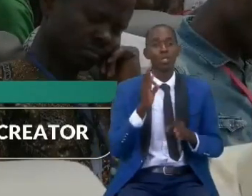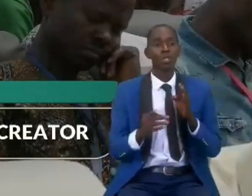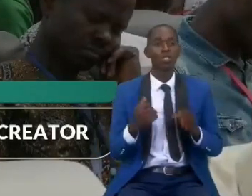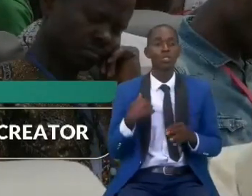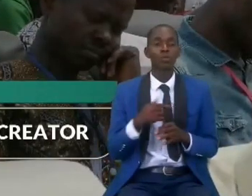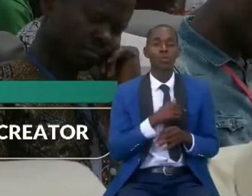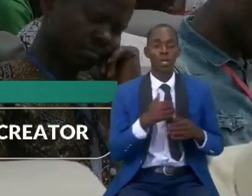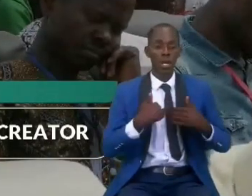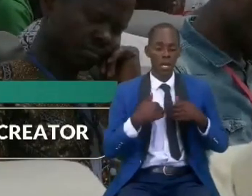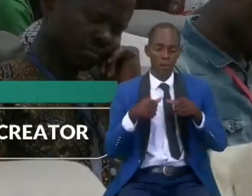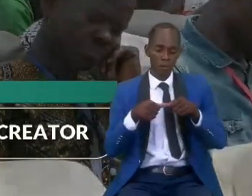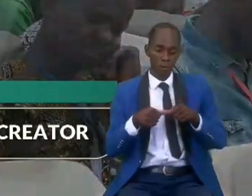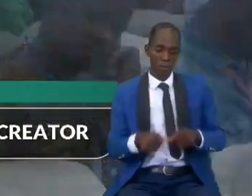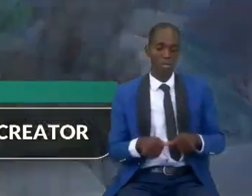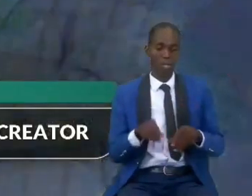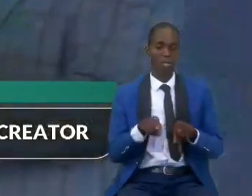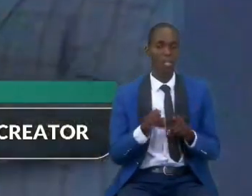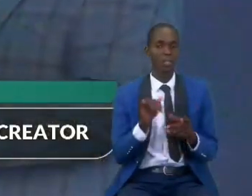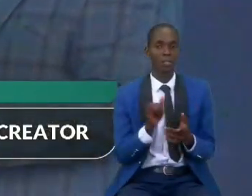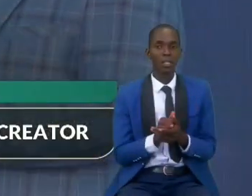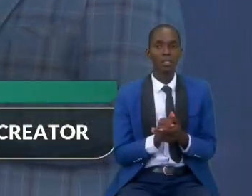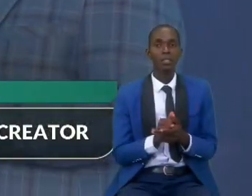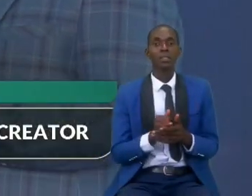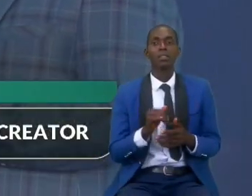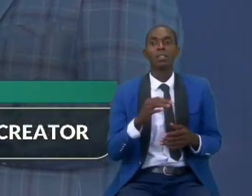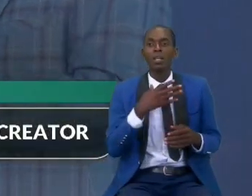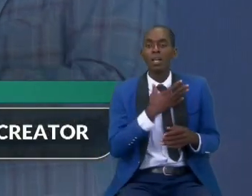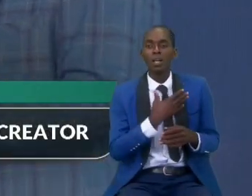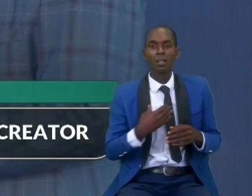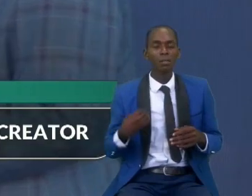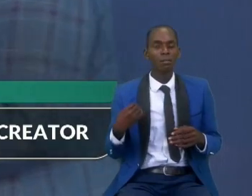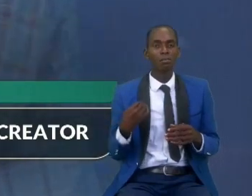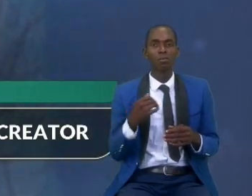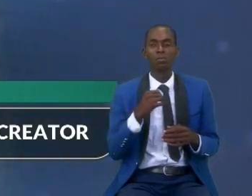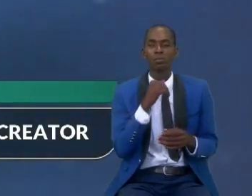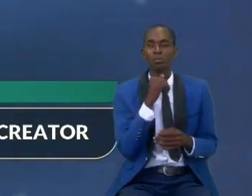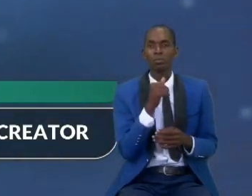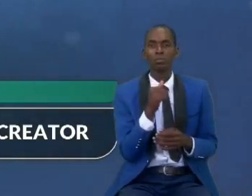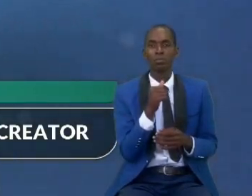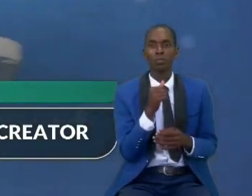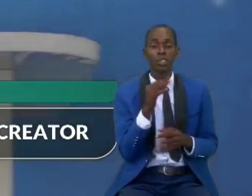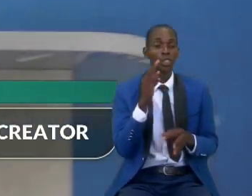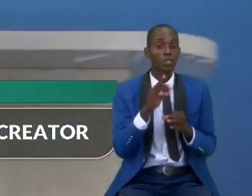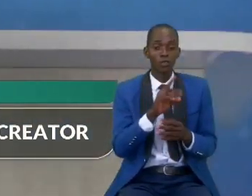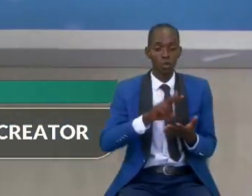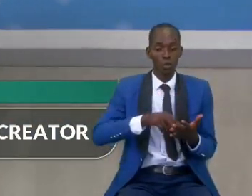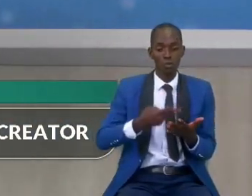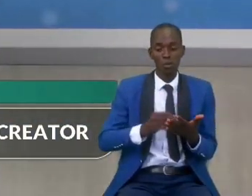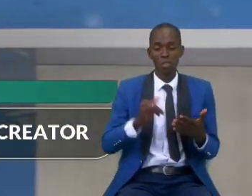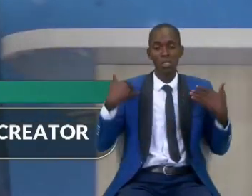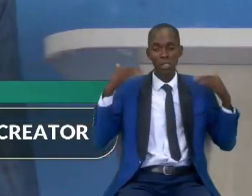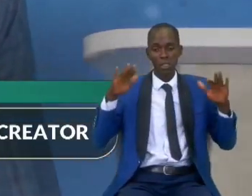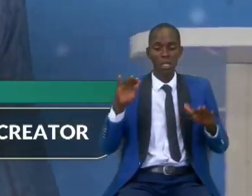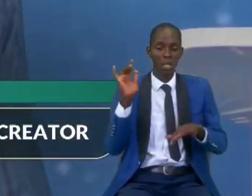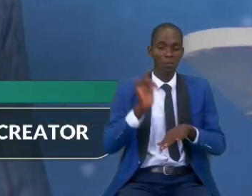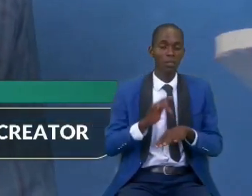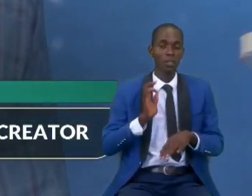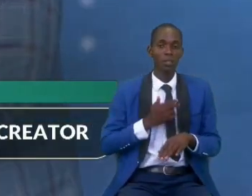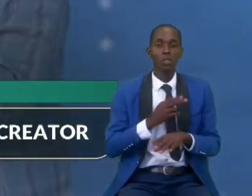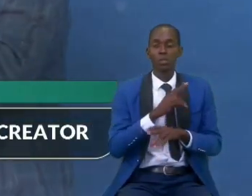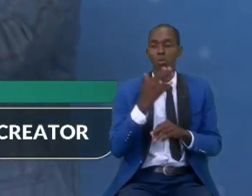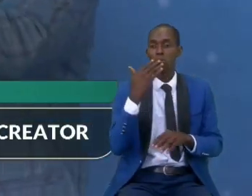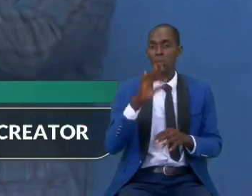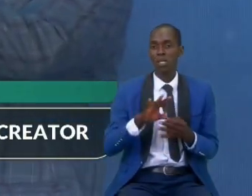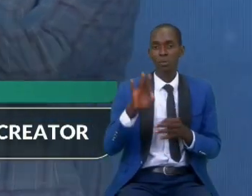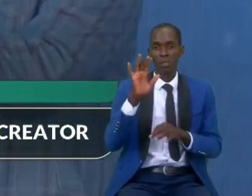angel had affected us, if no evil spirit had affected us, if no human being, depraved human